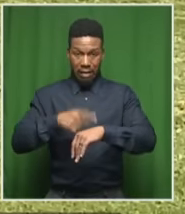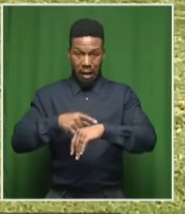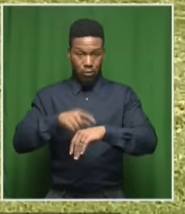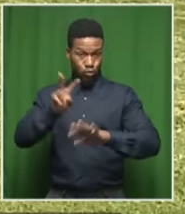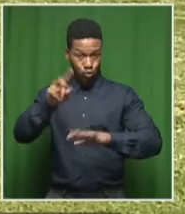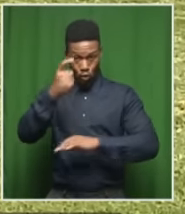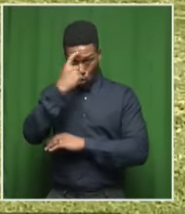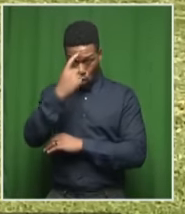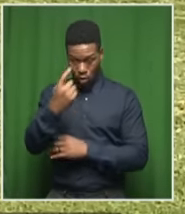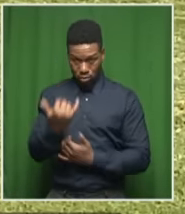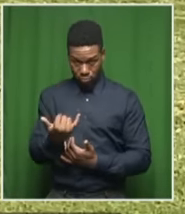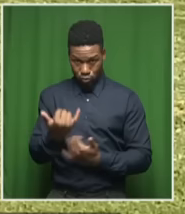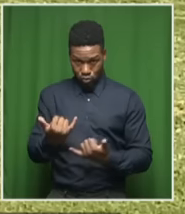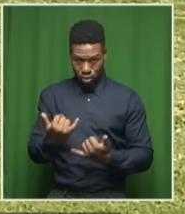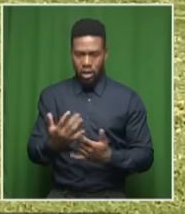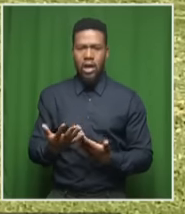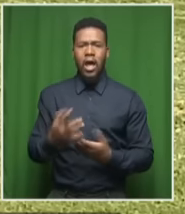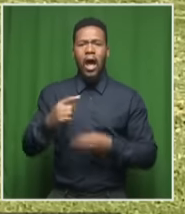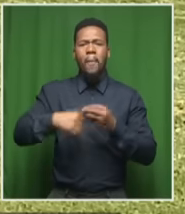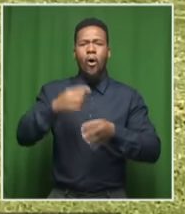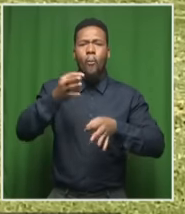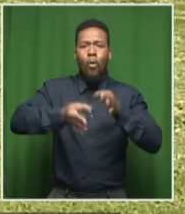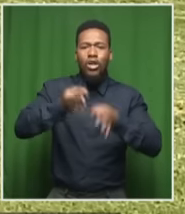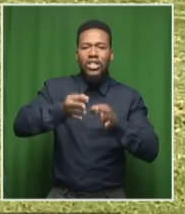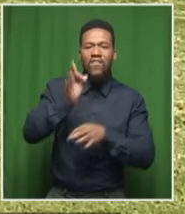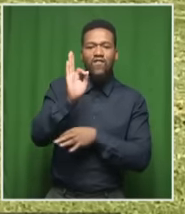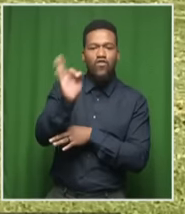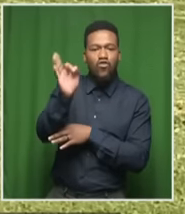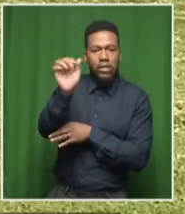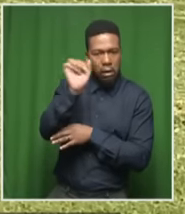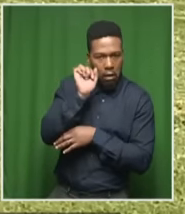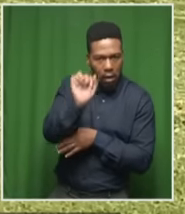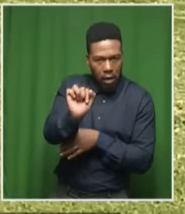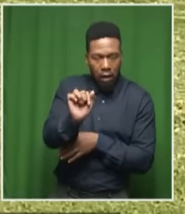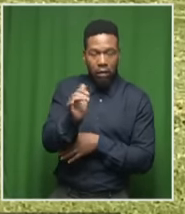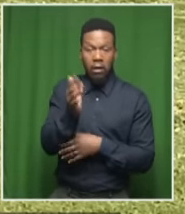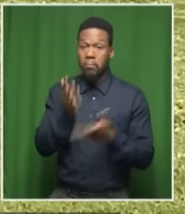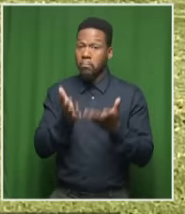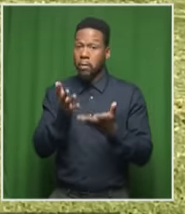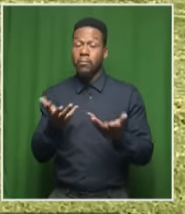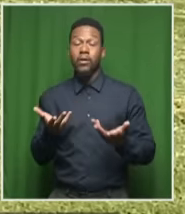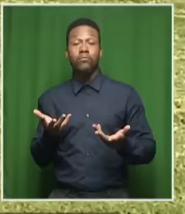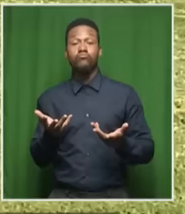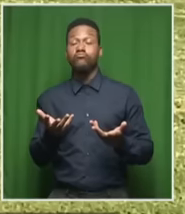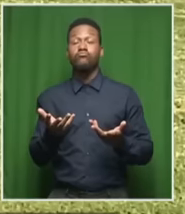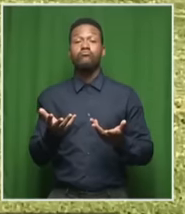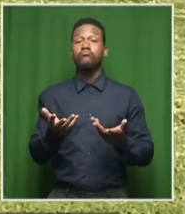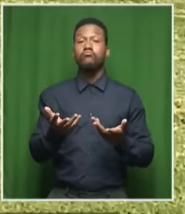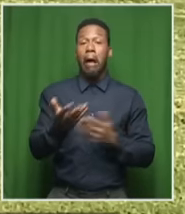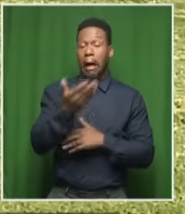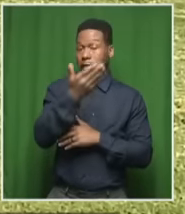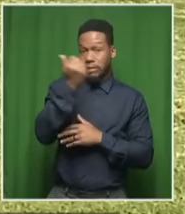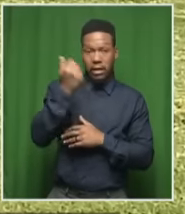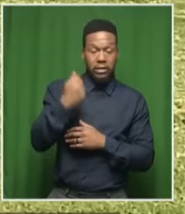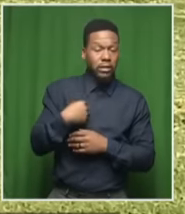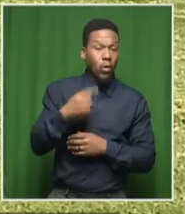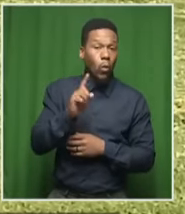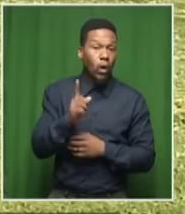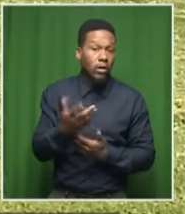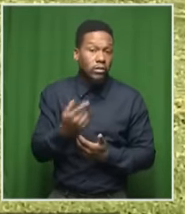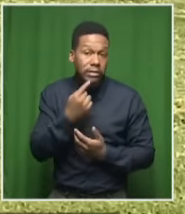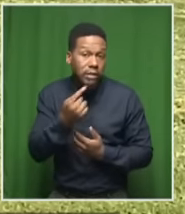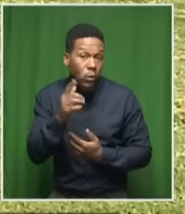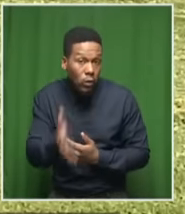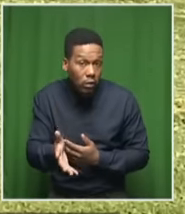political future, whether he will give us an indication of what that is. I'm sure